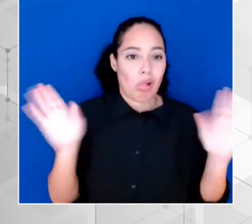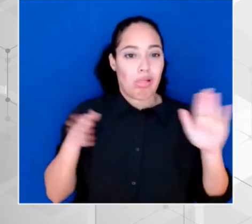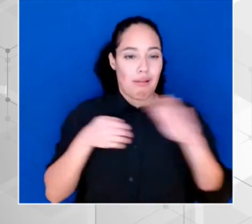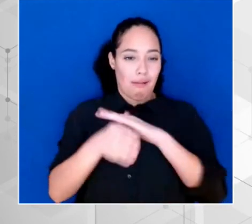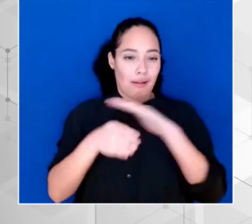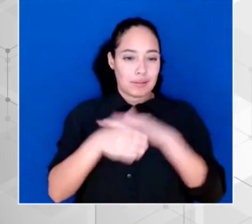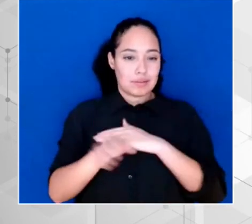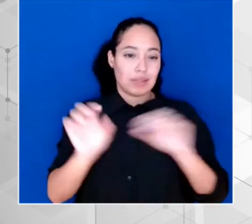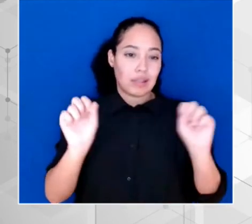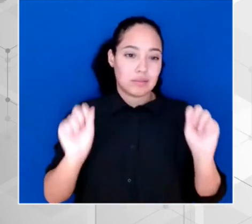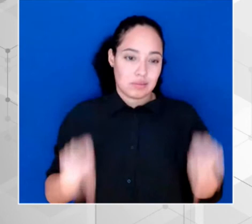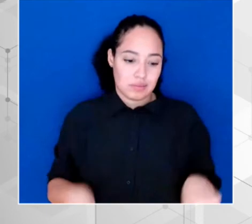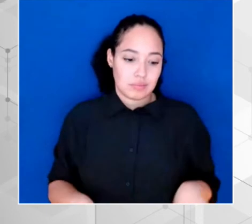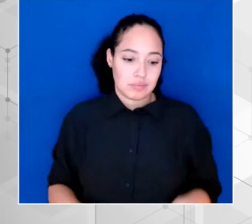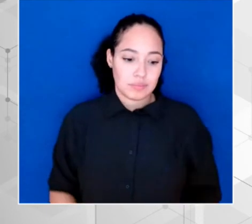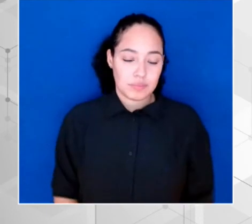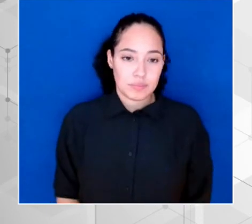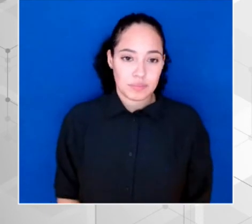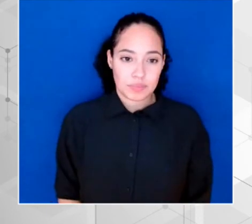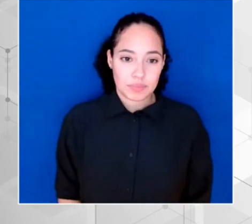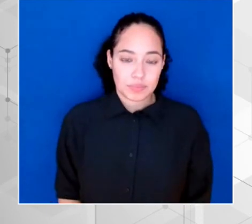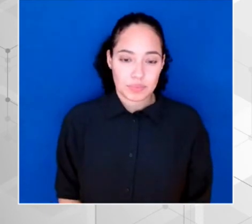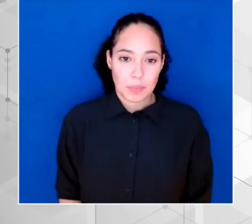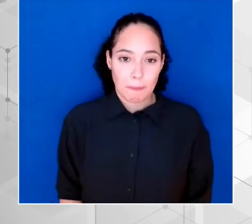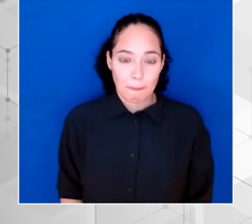that there is a lot of